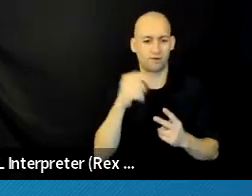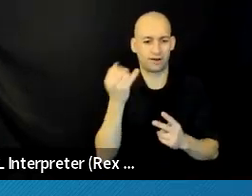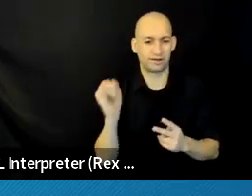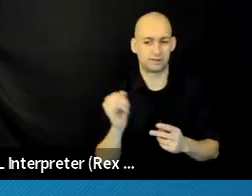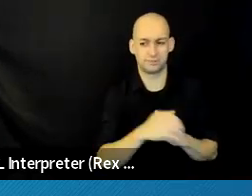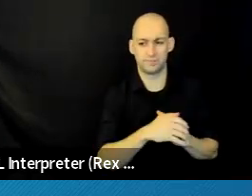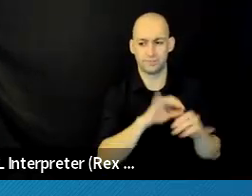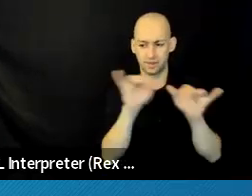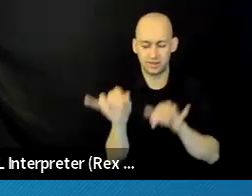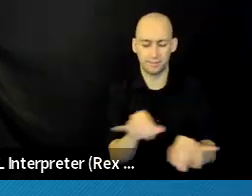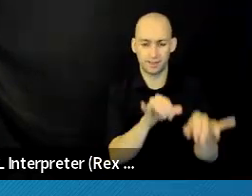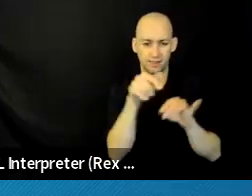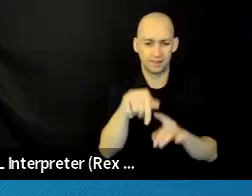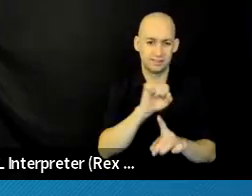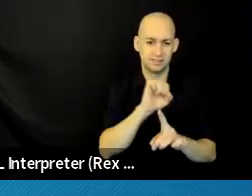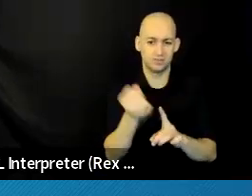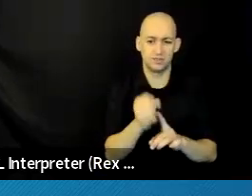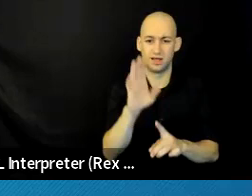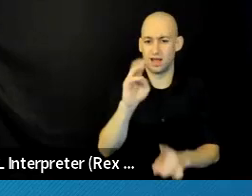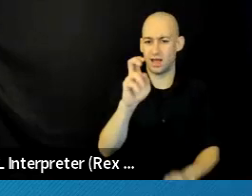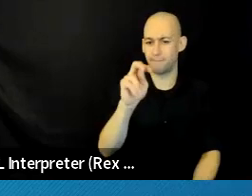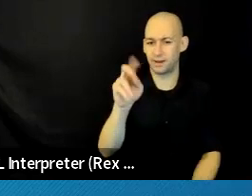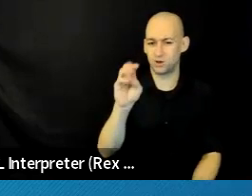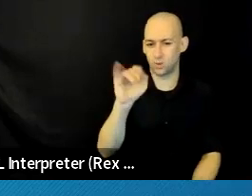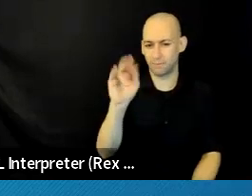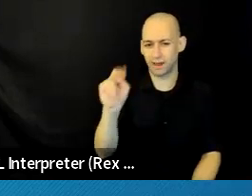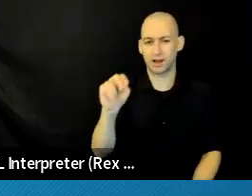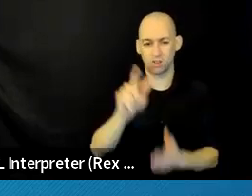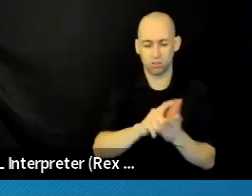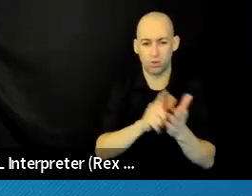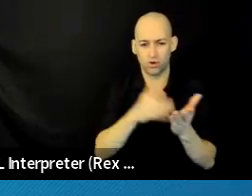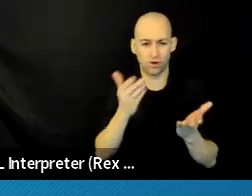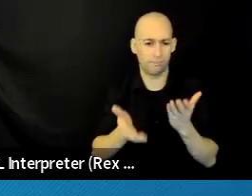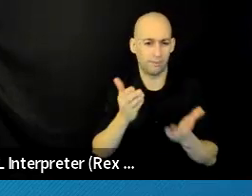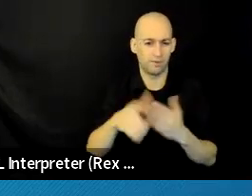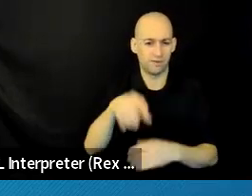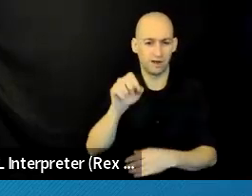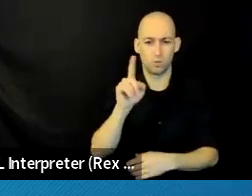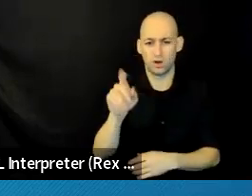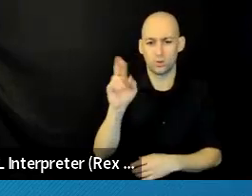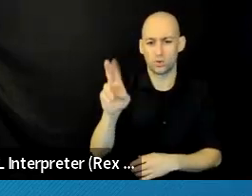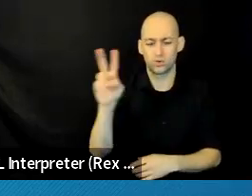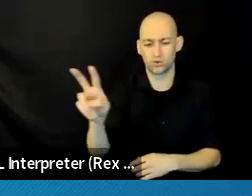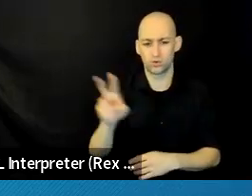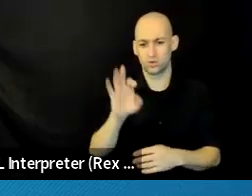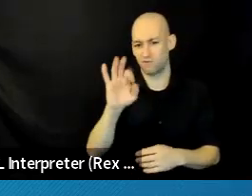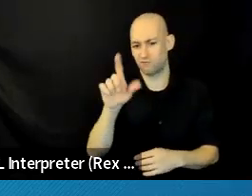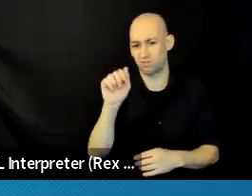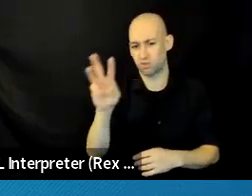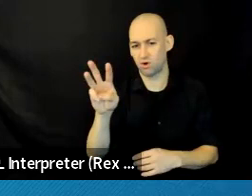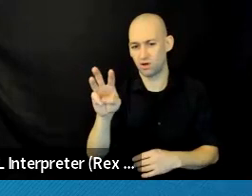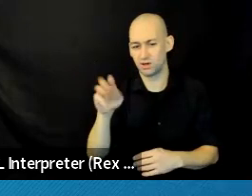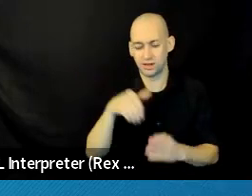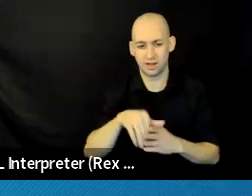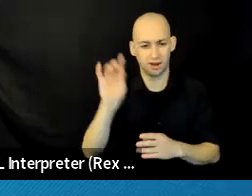these situations, an eminent domain lawyer like myself might find 1 or 2 flaws in a